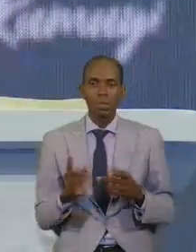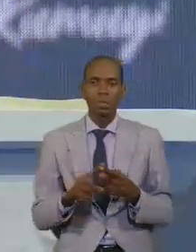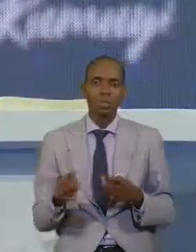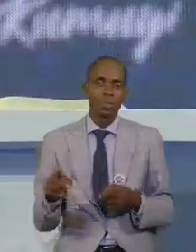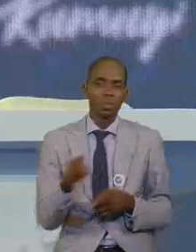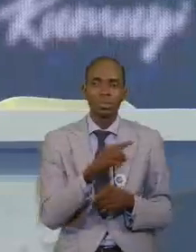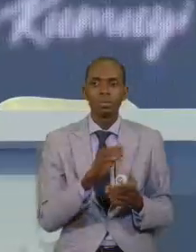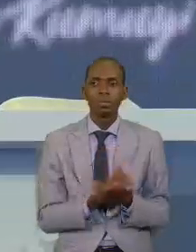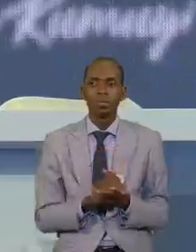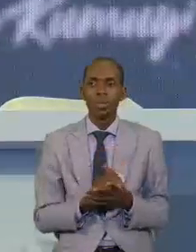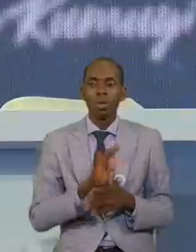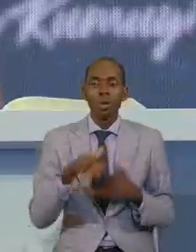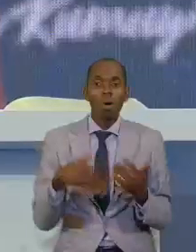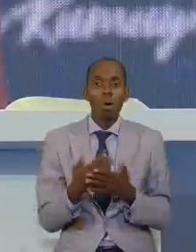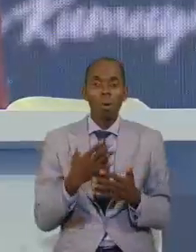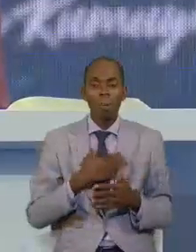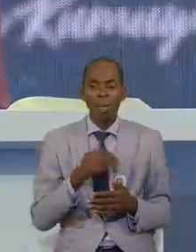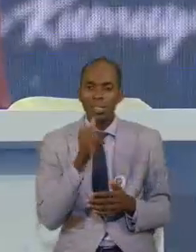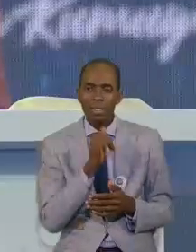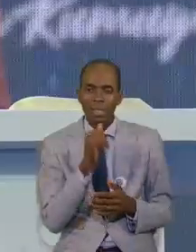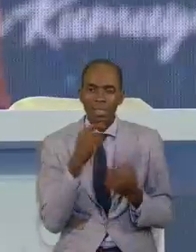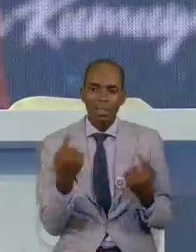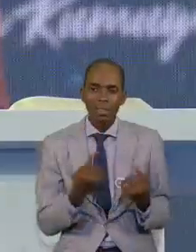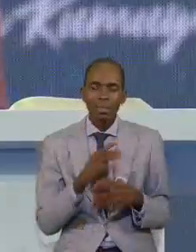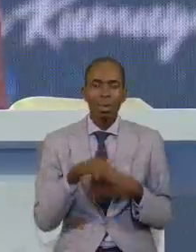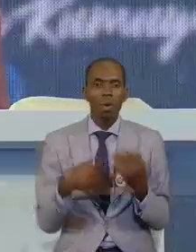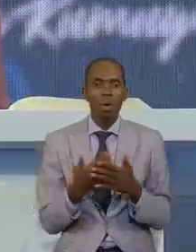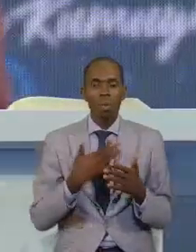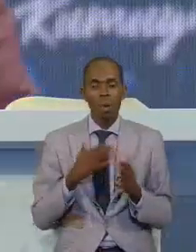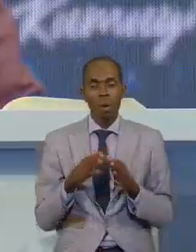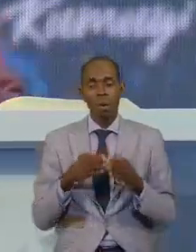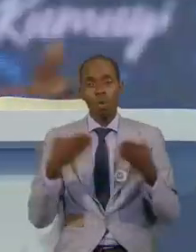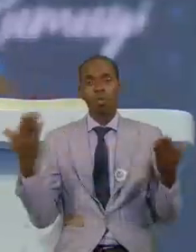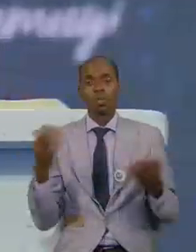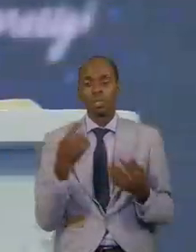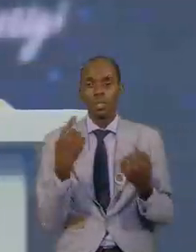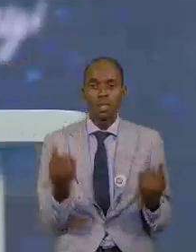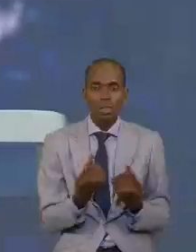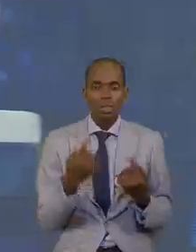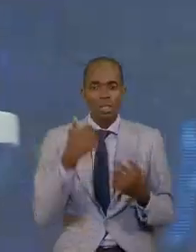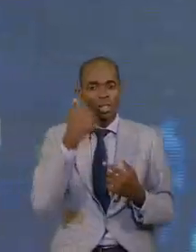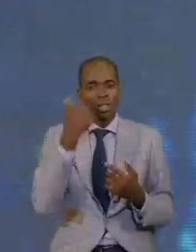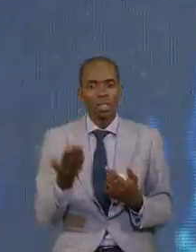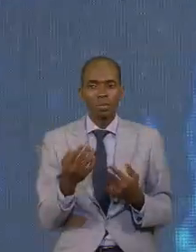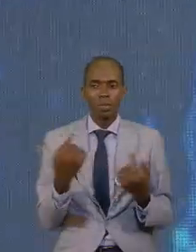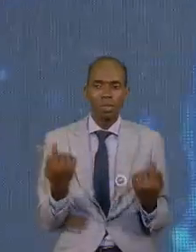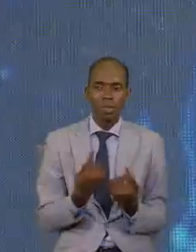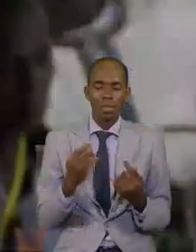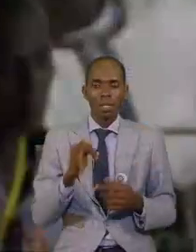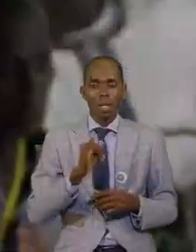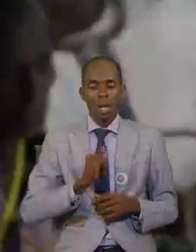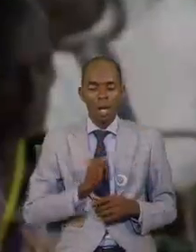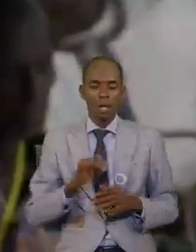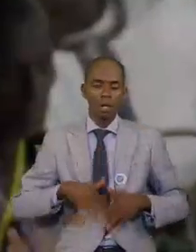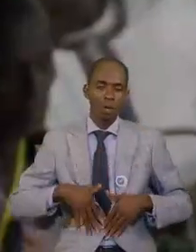All my secret sins and all my open sin and all my shameful sin, I confess unto You.